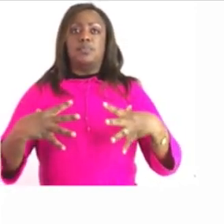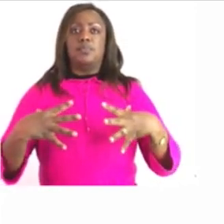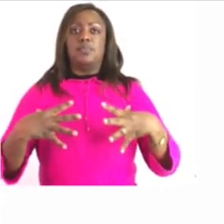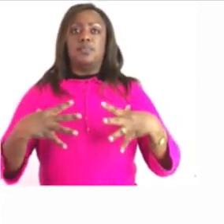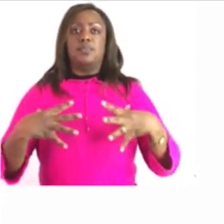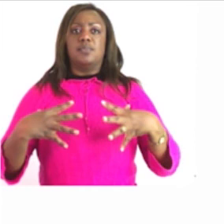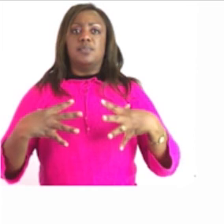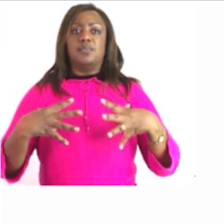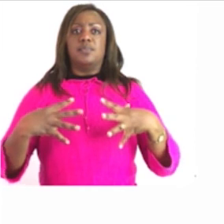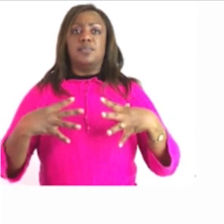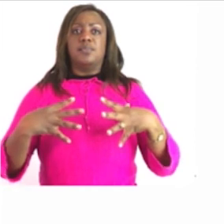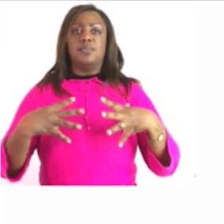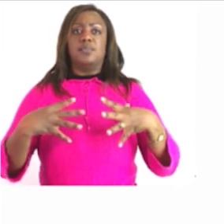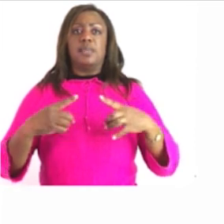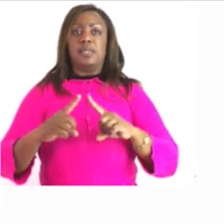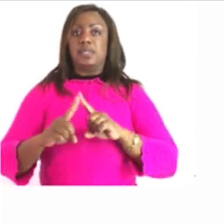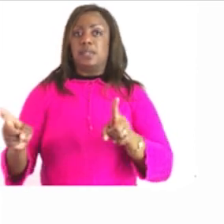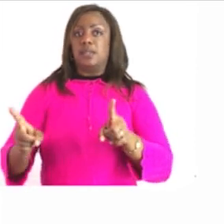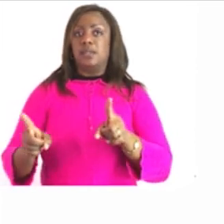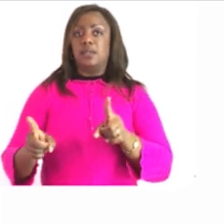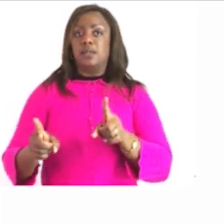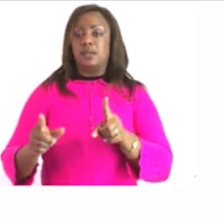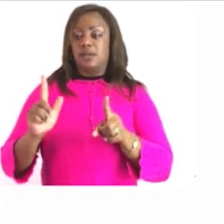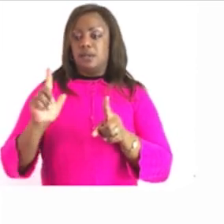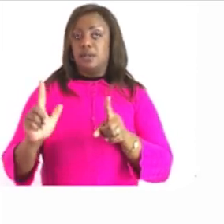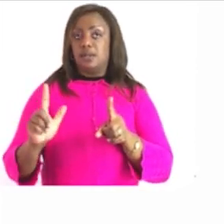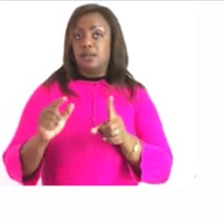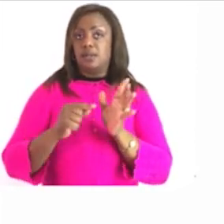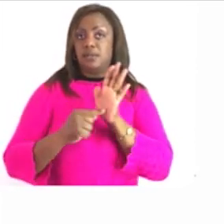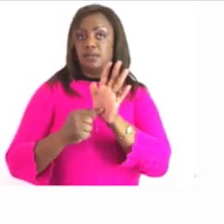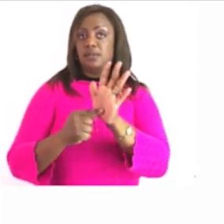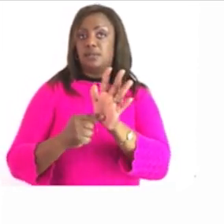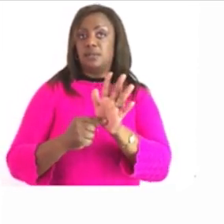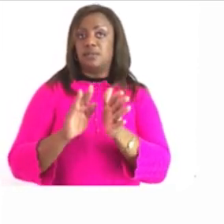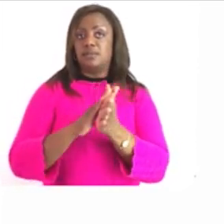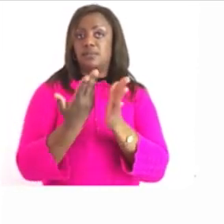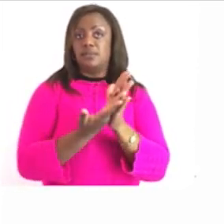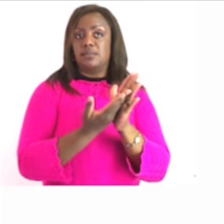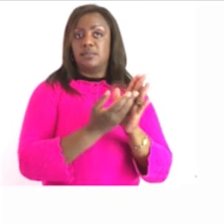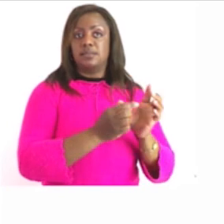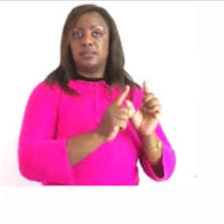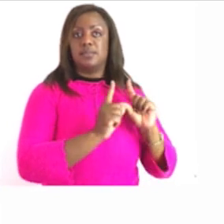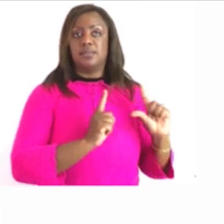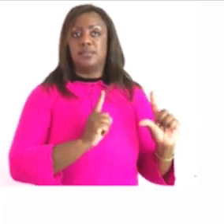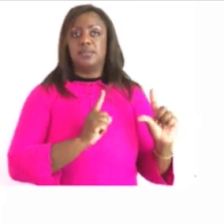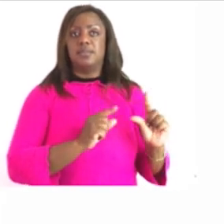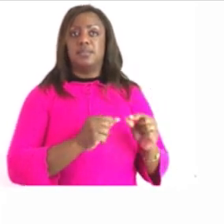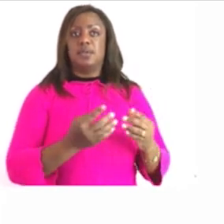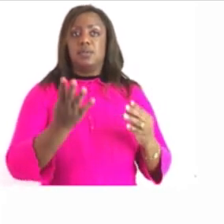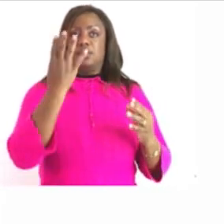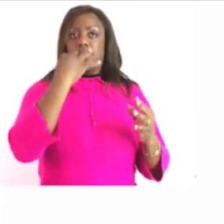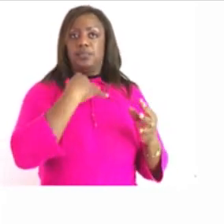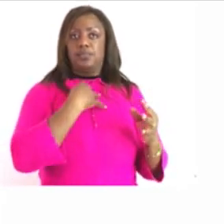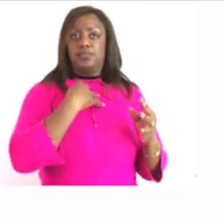and then the size of the lungs, which is on the picture on the right-hand side, the sizes are not the same. As I've explained earlier, on the